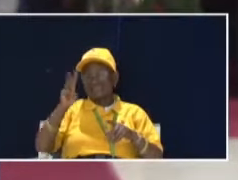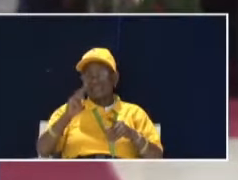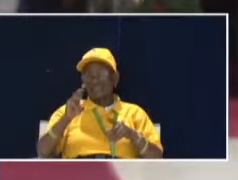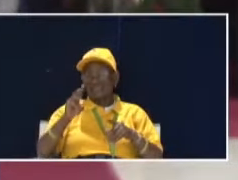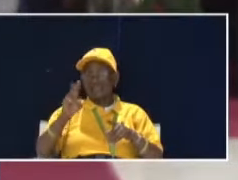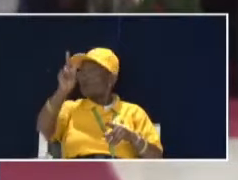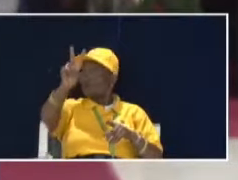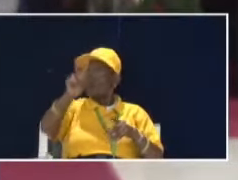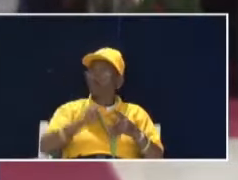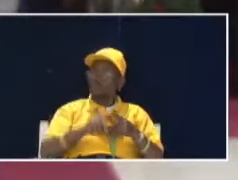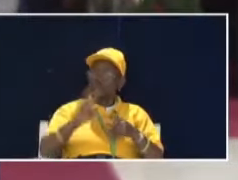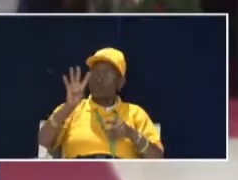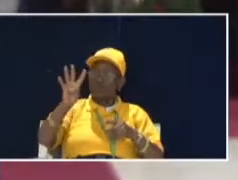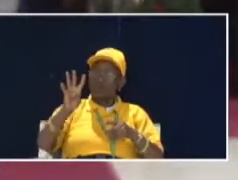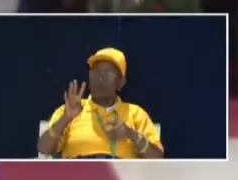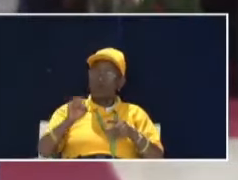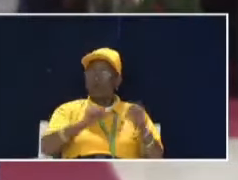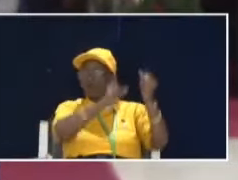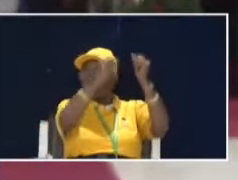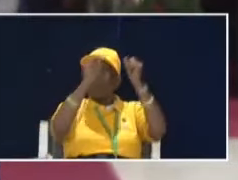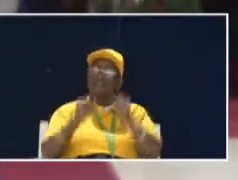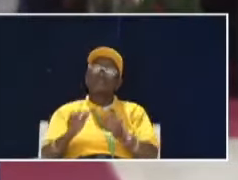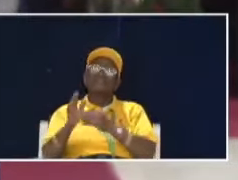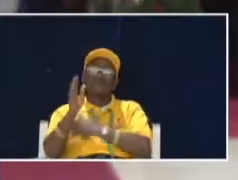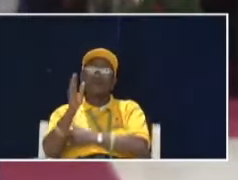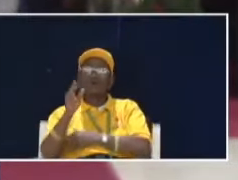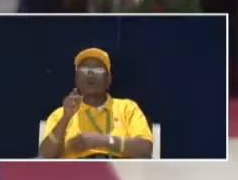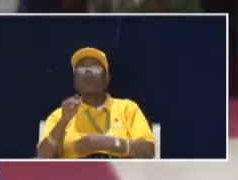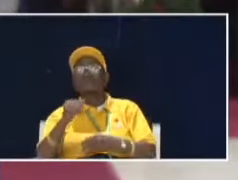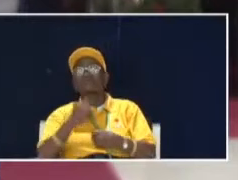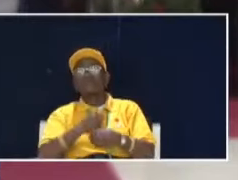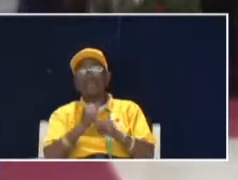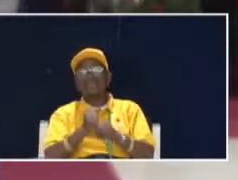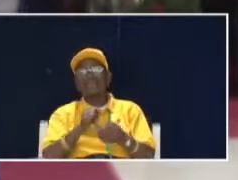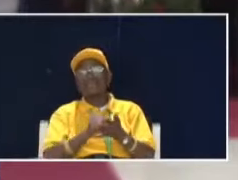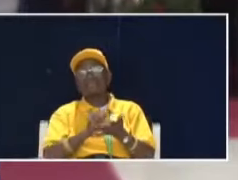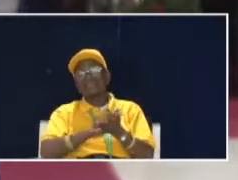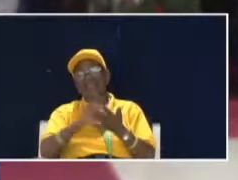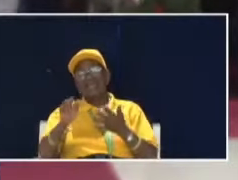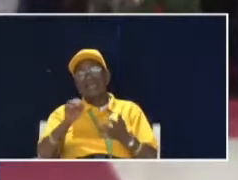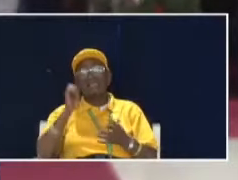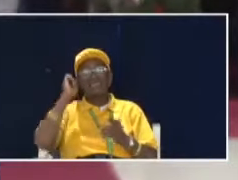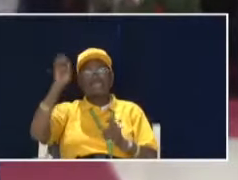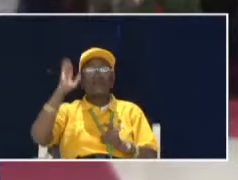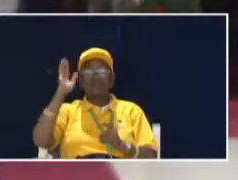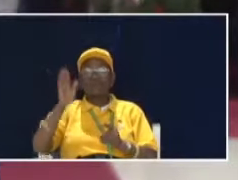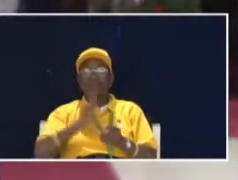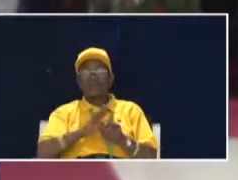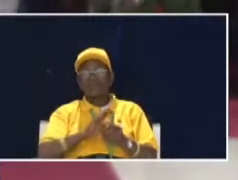The Almighty God made it clear, He will purify the sons of Levi